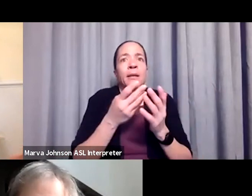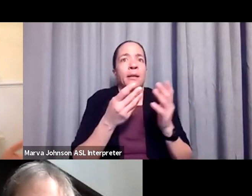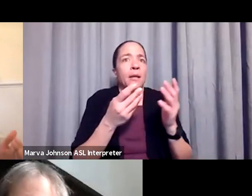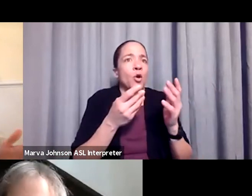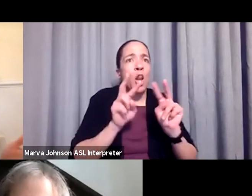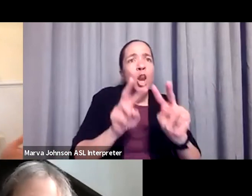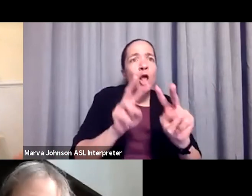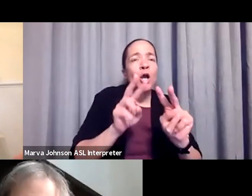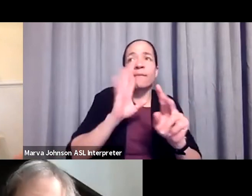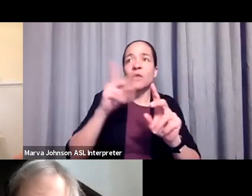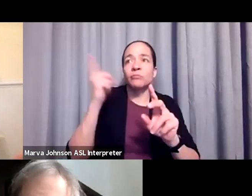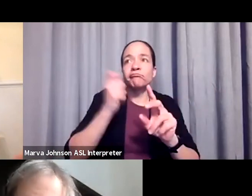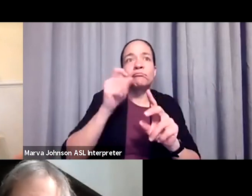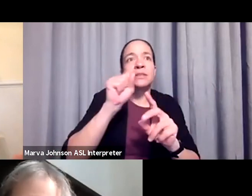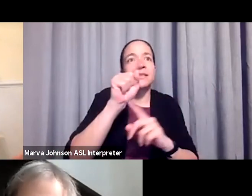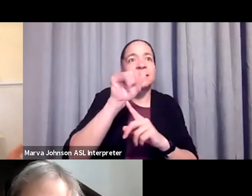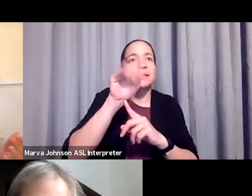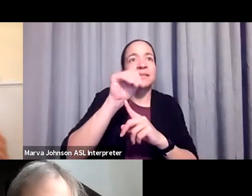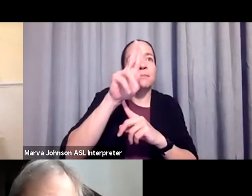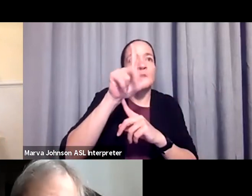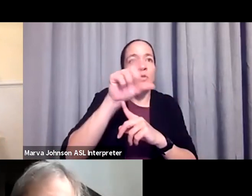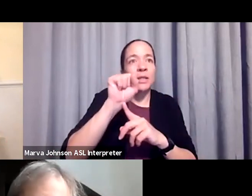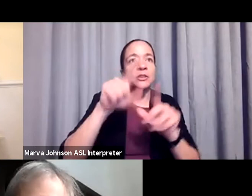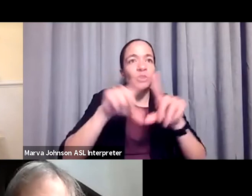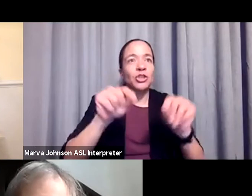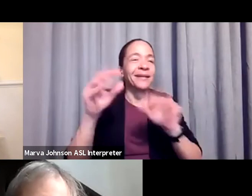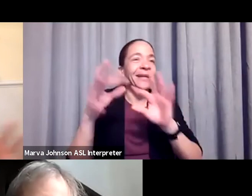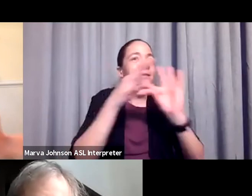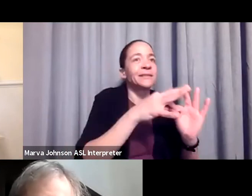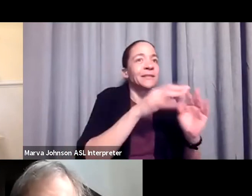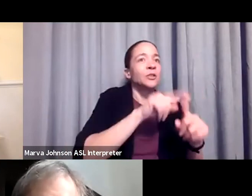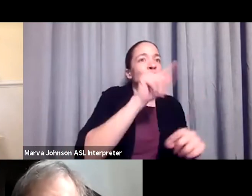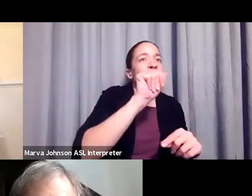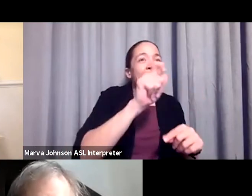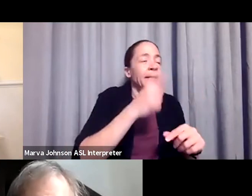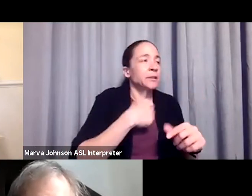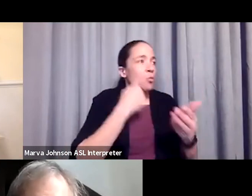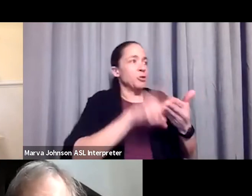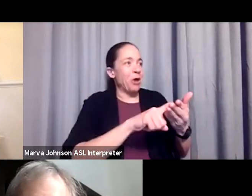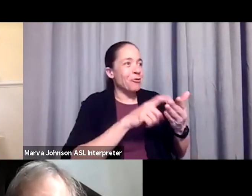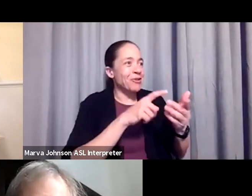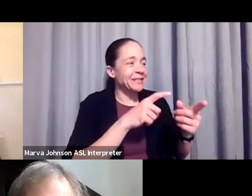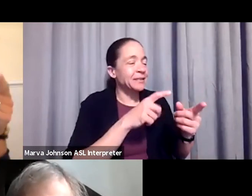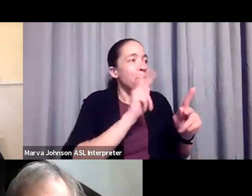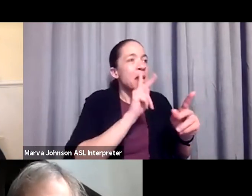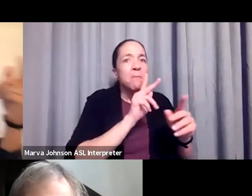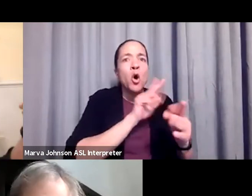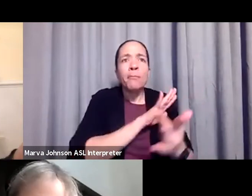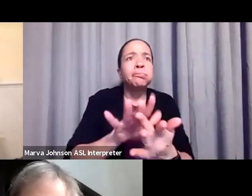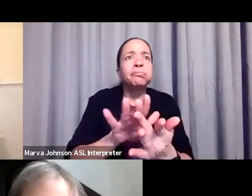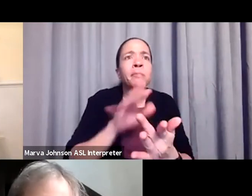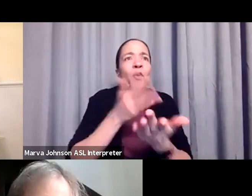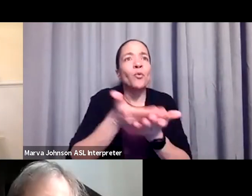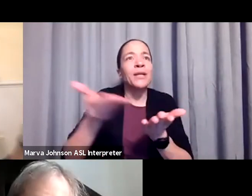the last year has been linked to filing your taxes. And immediately saw people getting pulled through to the resources, because we were thinking the way